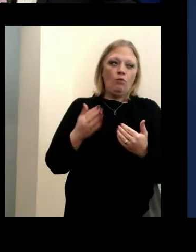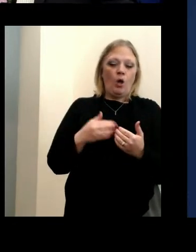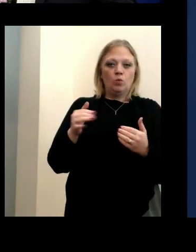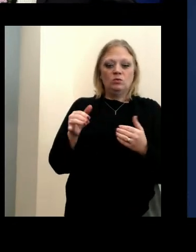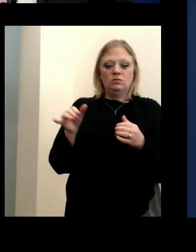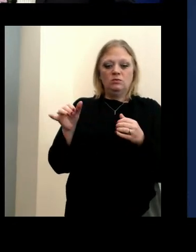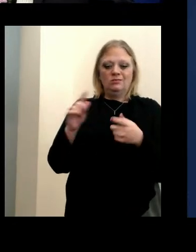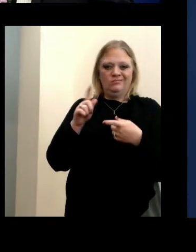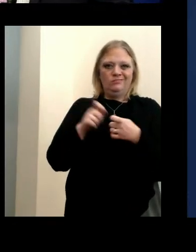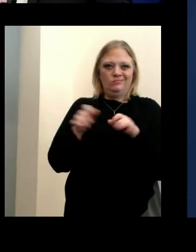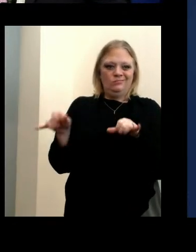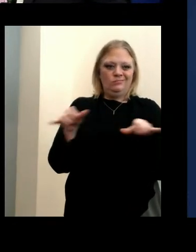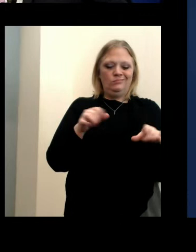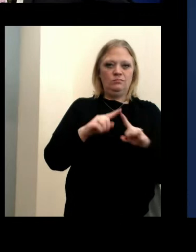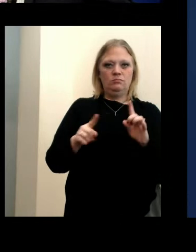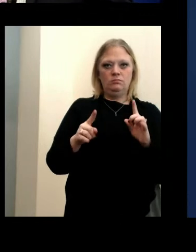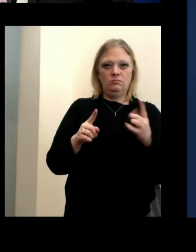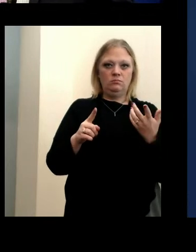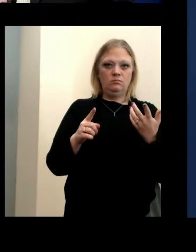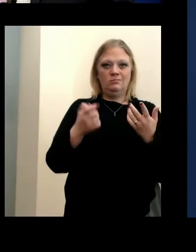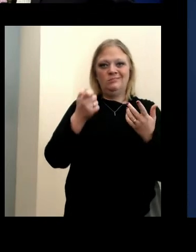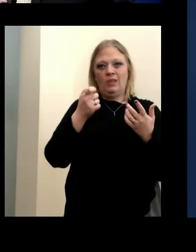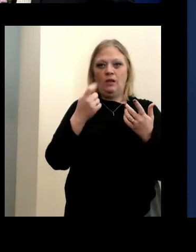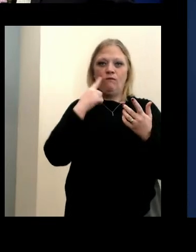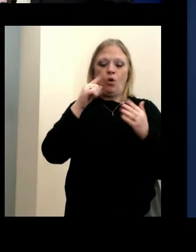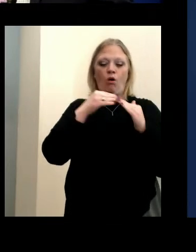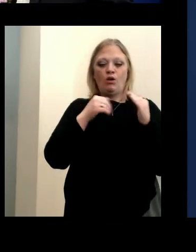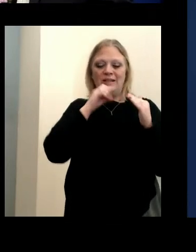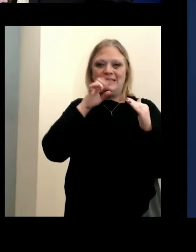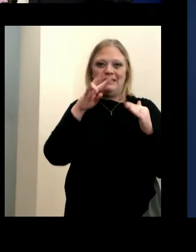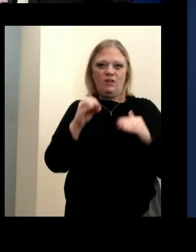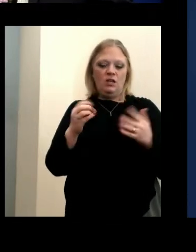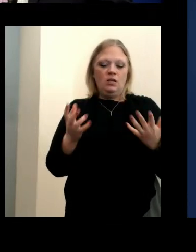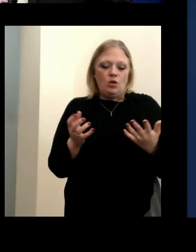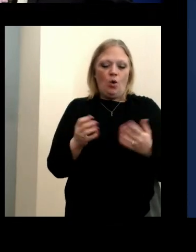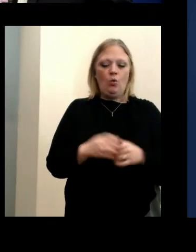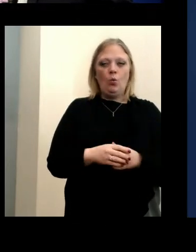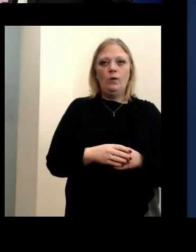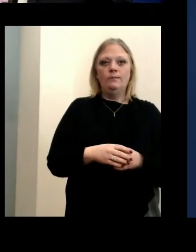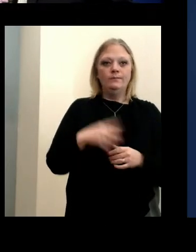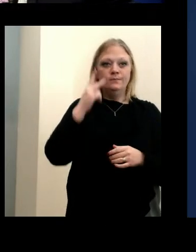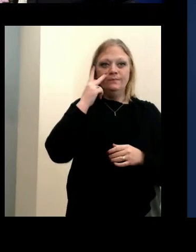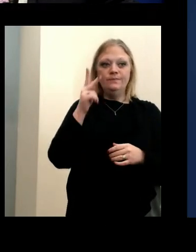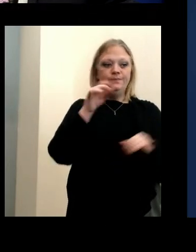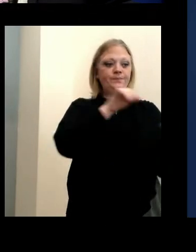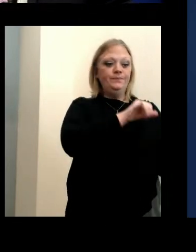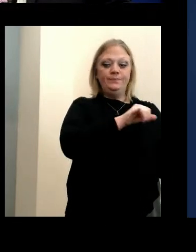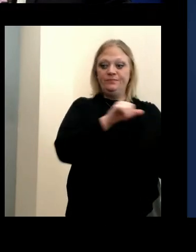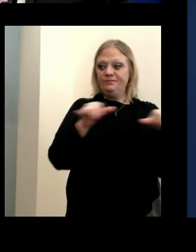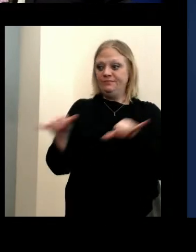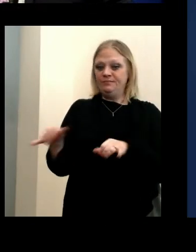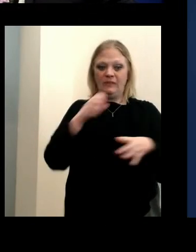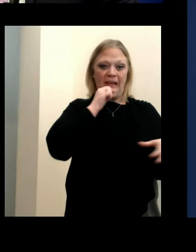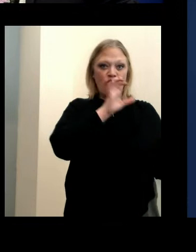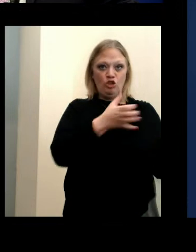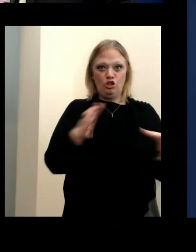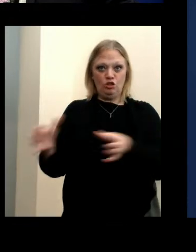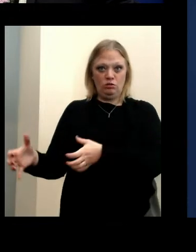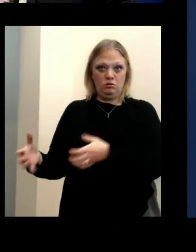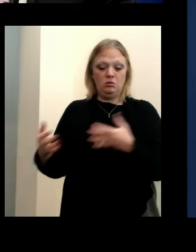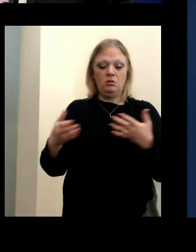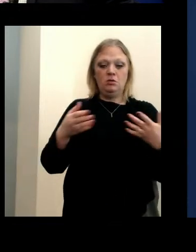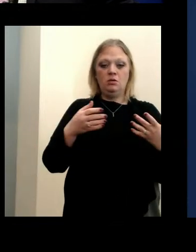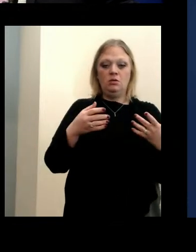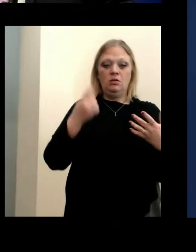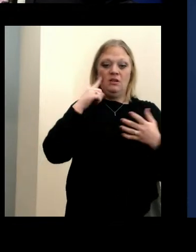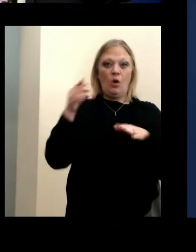little higher for those under the age of 70. So what we're seeing is across the board that these last 4 months when it comes to